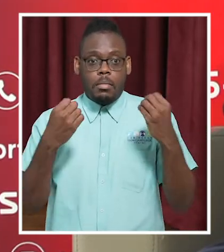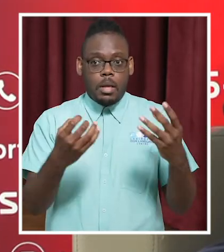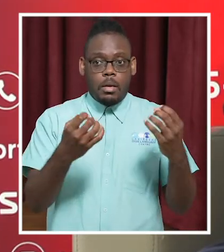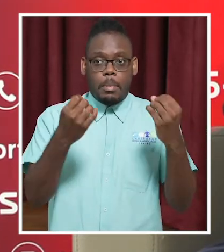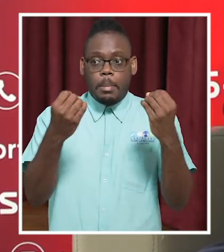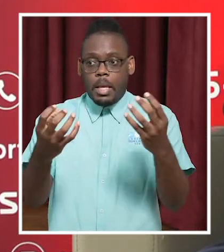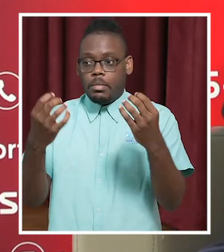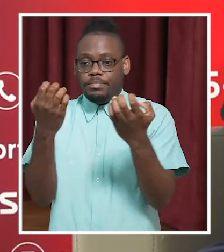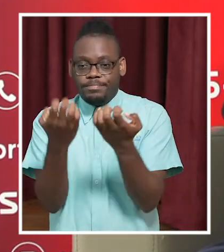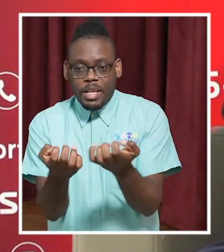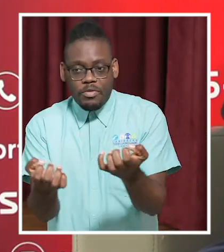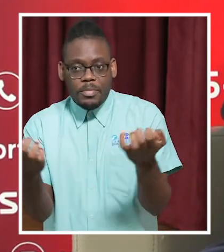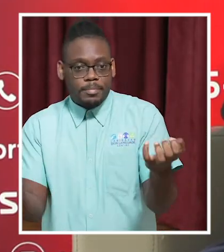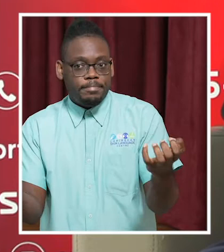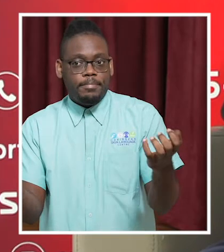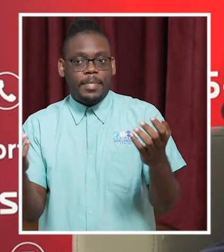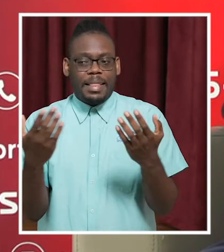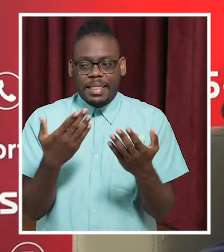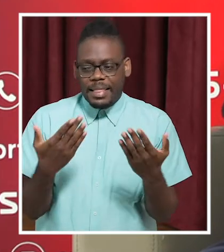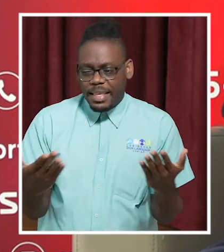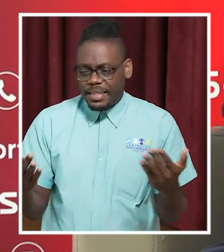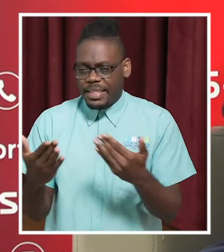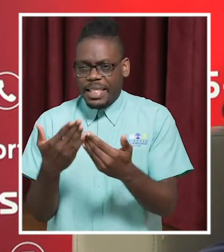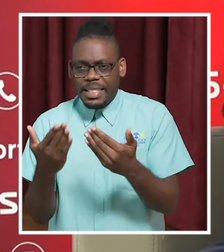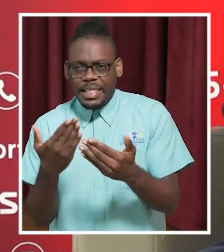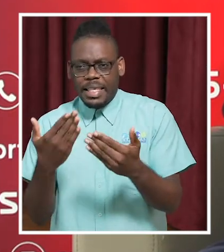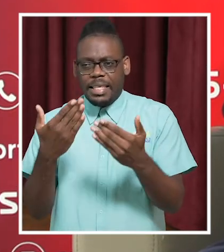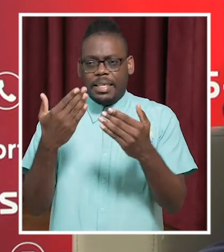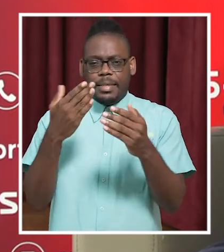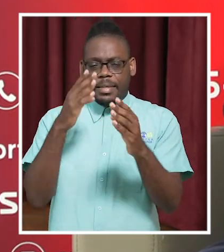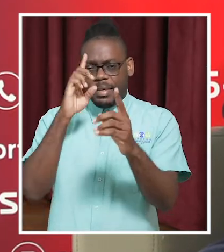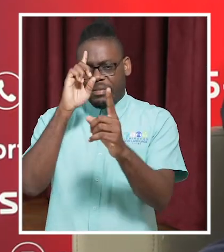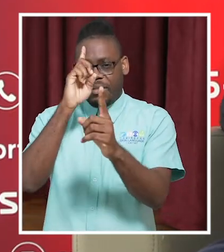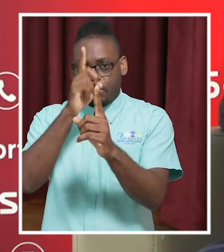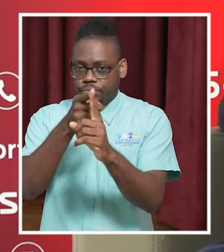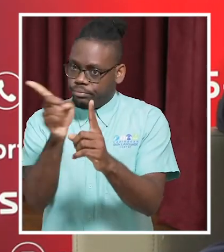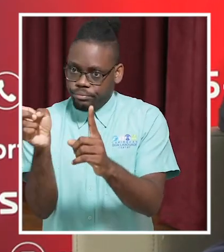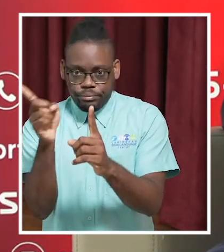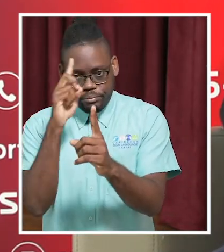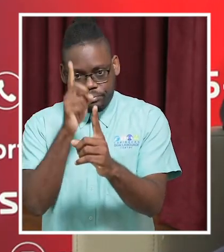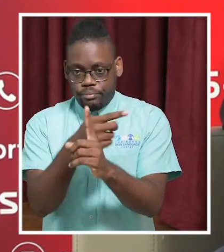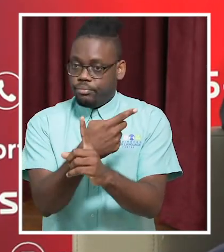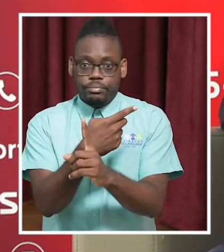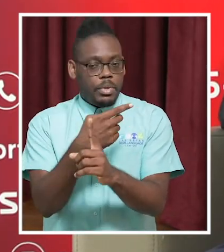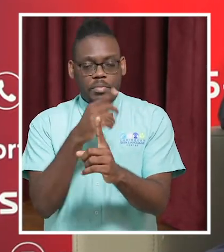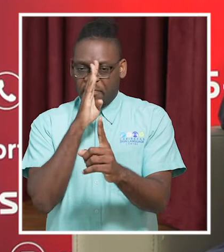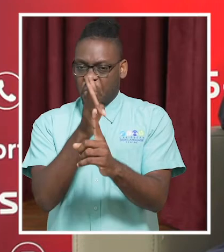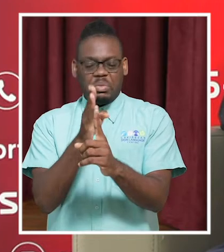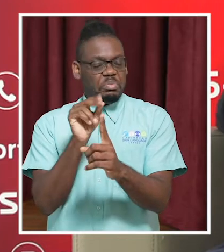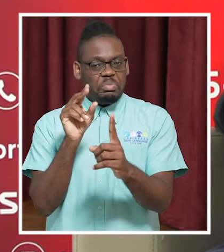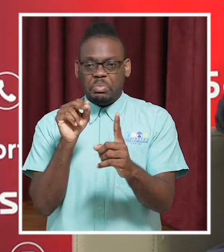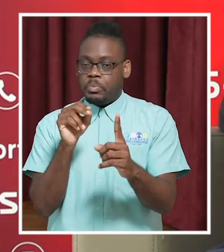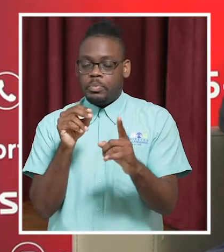the ease with which people are distracted is now much greater. So if you will, the threshold for developing the disorder might be a little